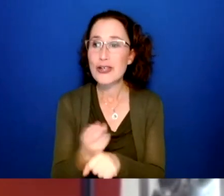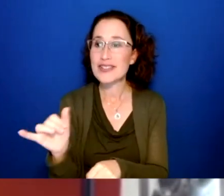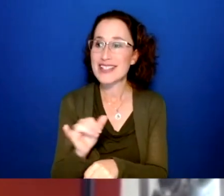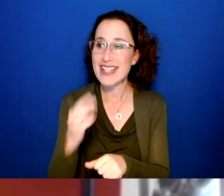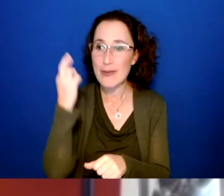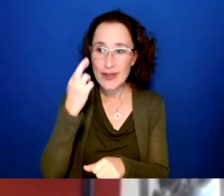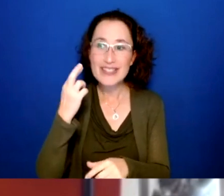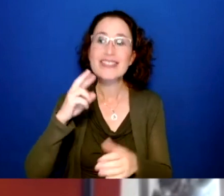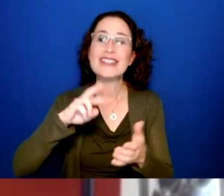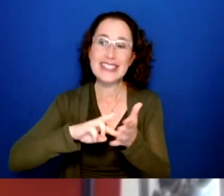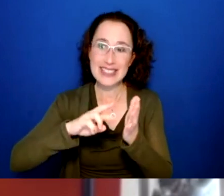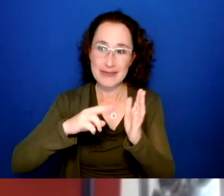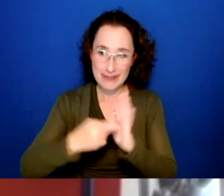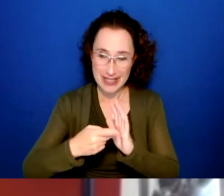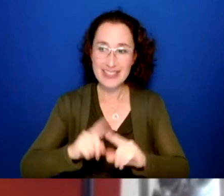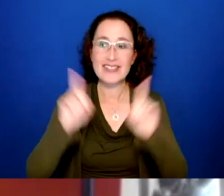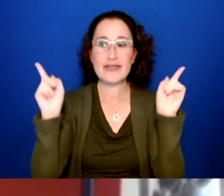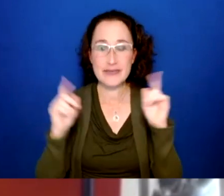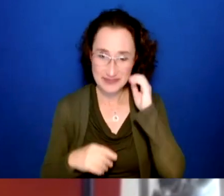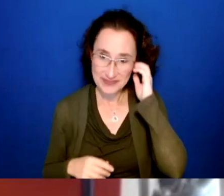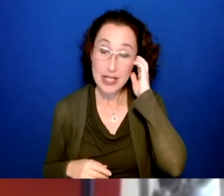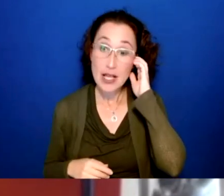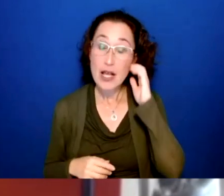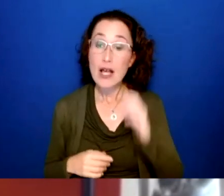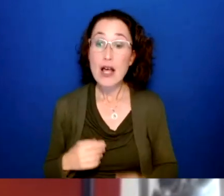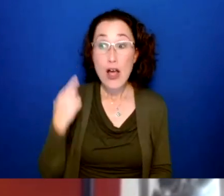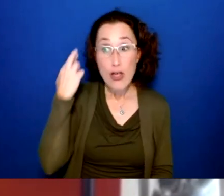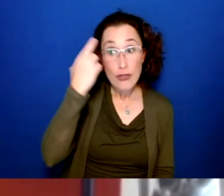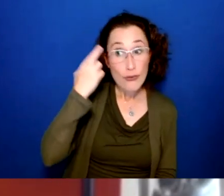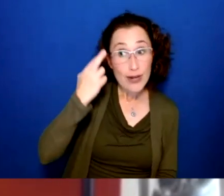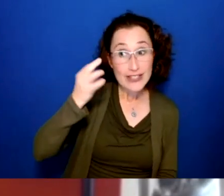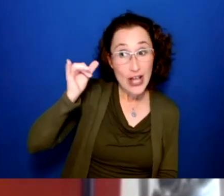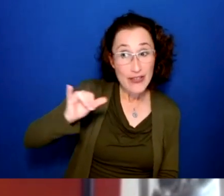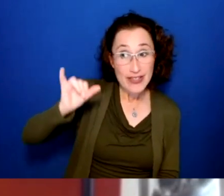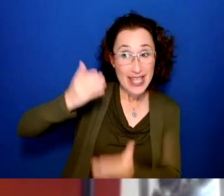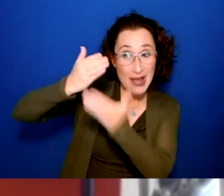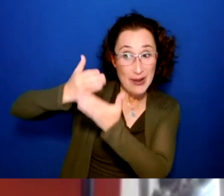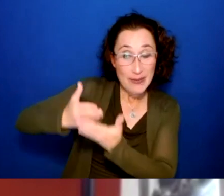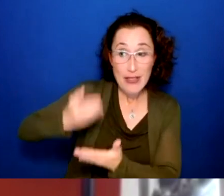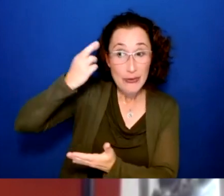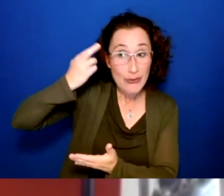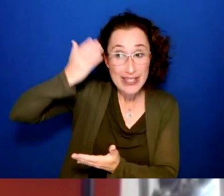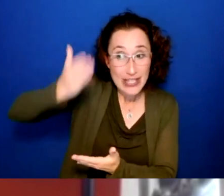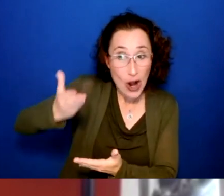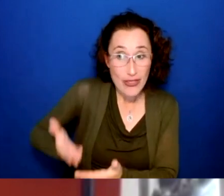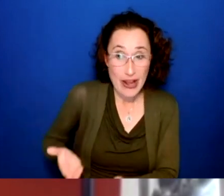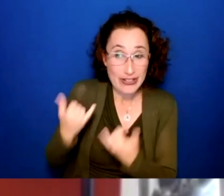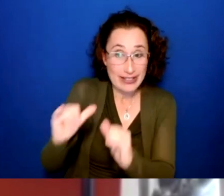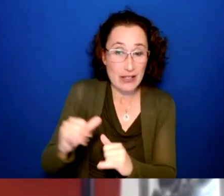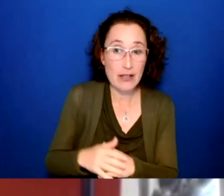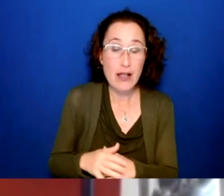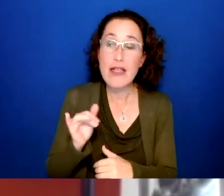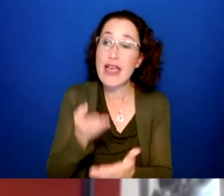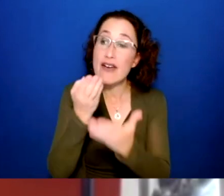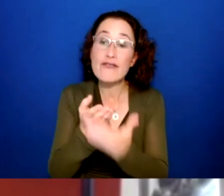And what's, you know, key in that is that the reasons never change, like they're still the same facts. And this fact-based approach,